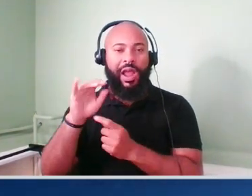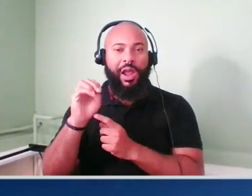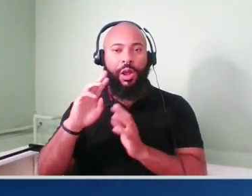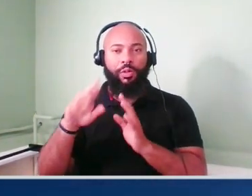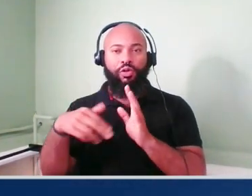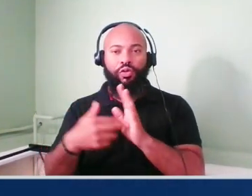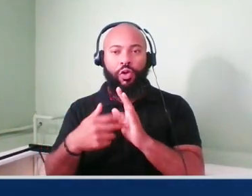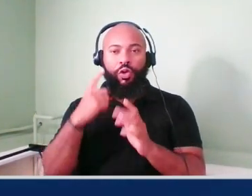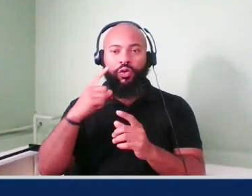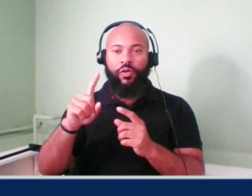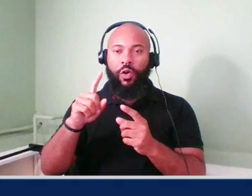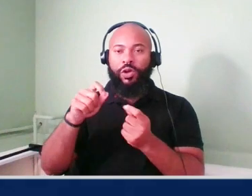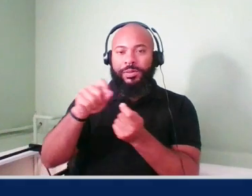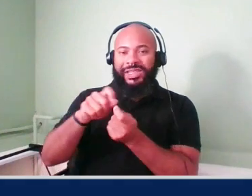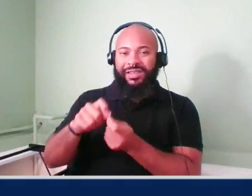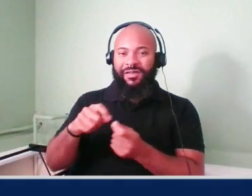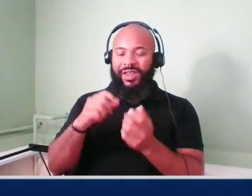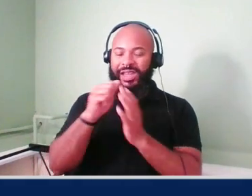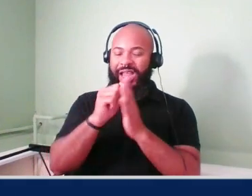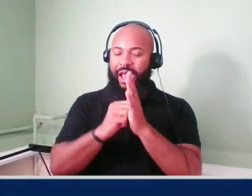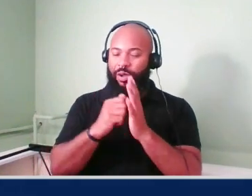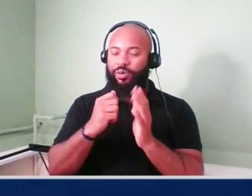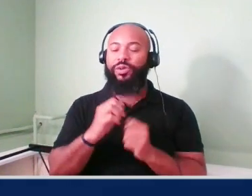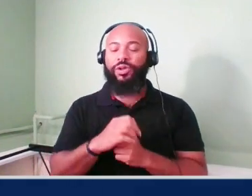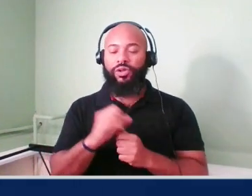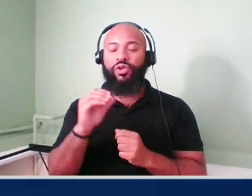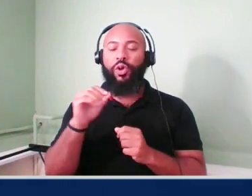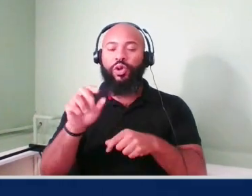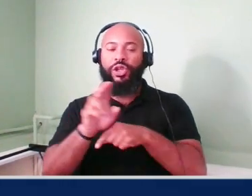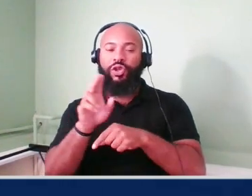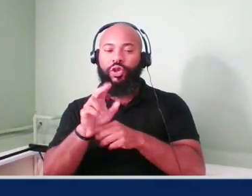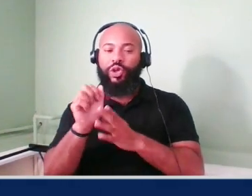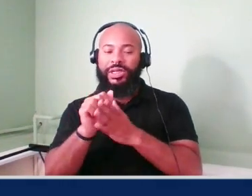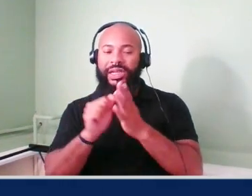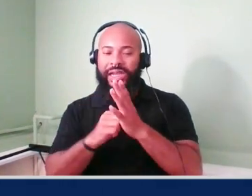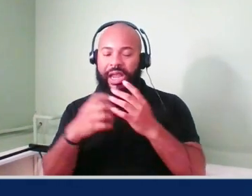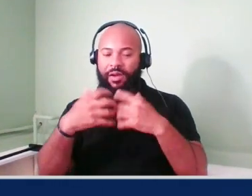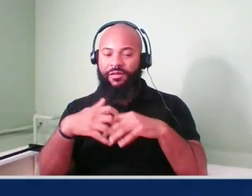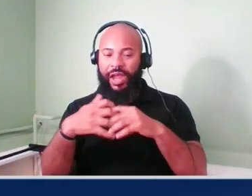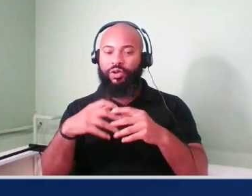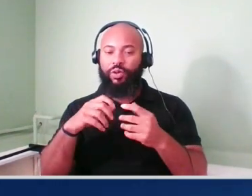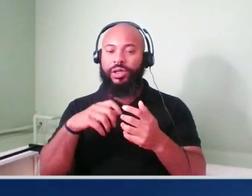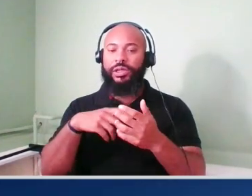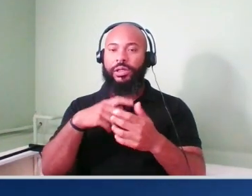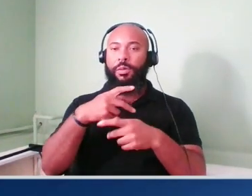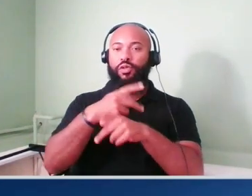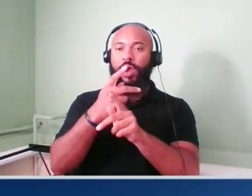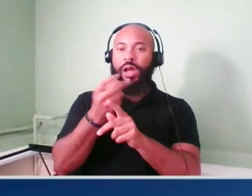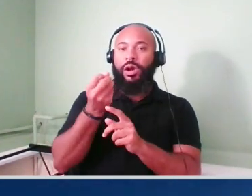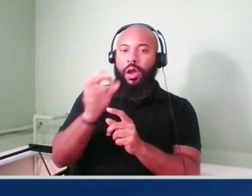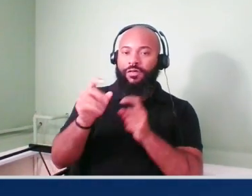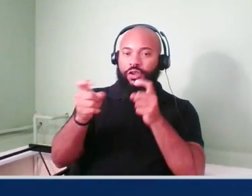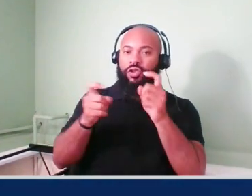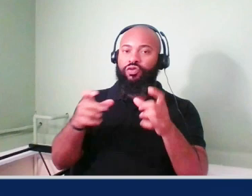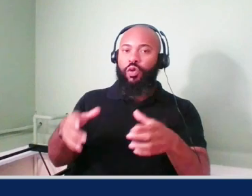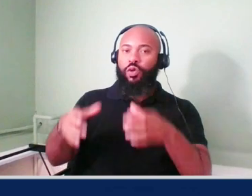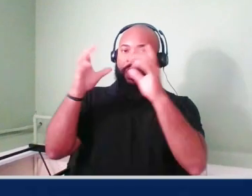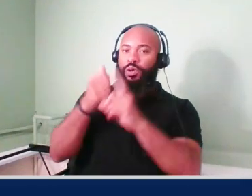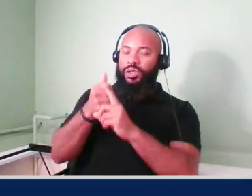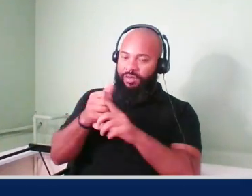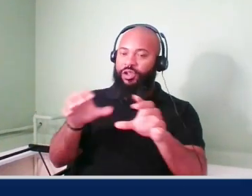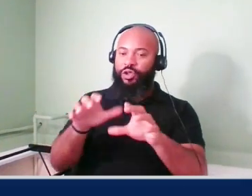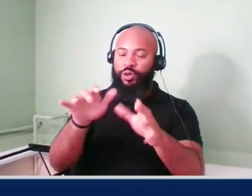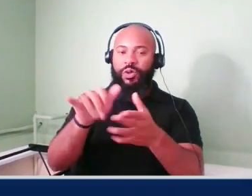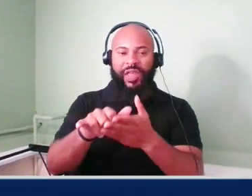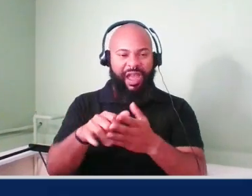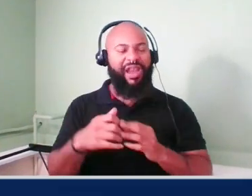for example, right? So you can use the account factory, which is a product of Control Tower itself, to do that. Very nice. Awesome.